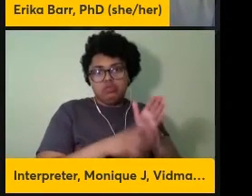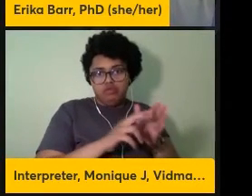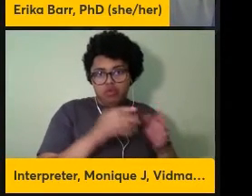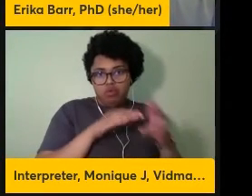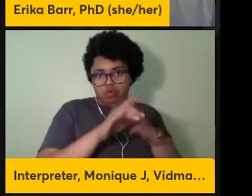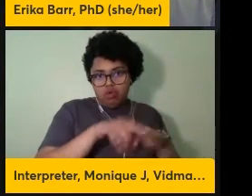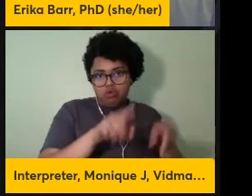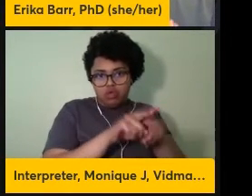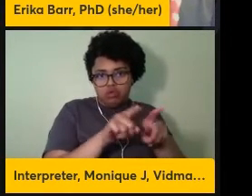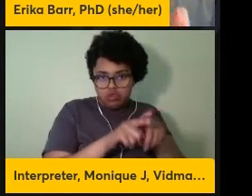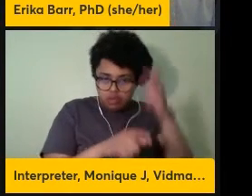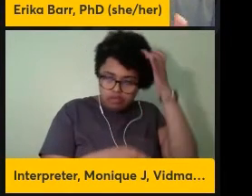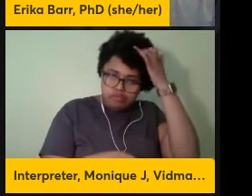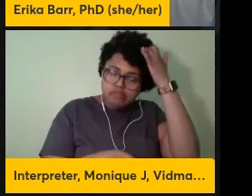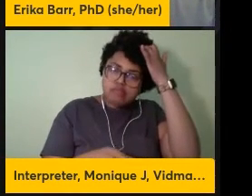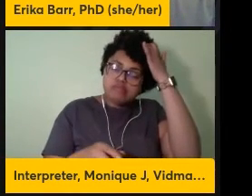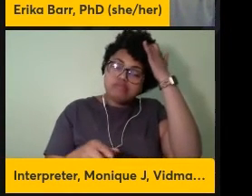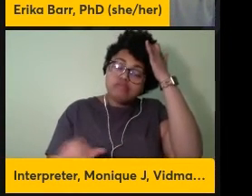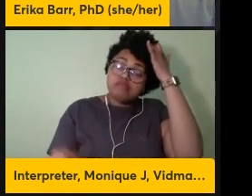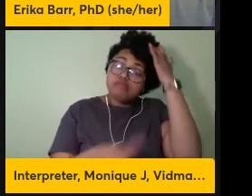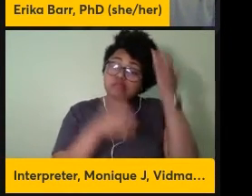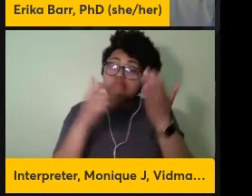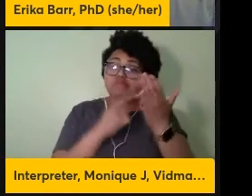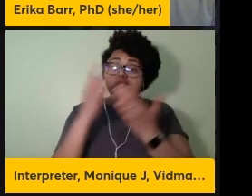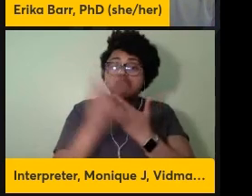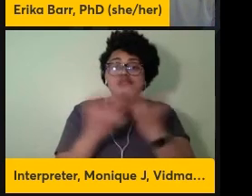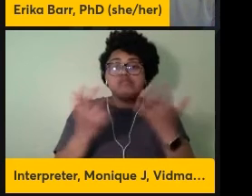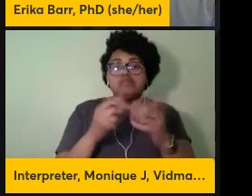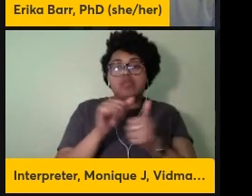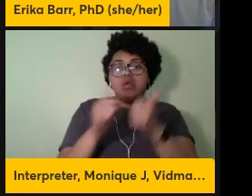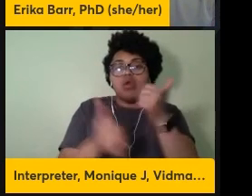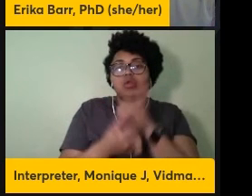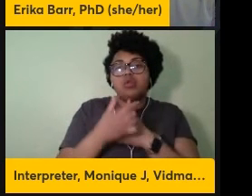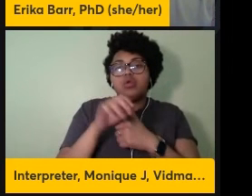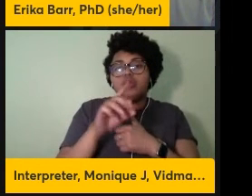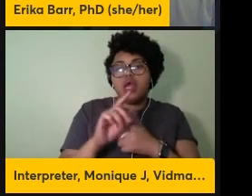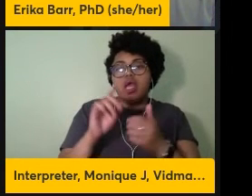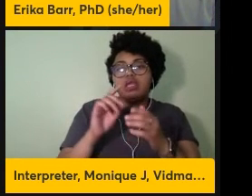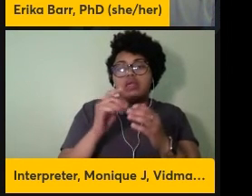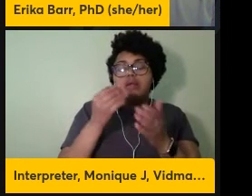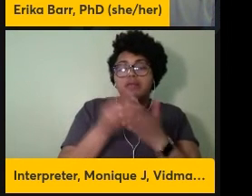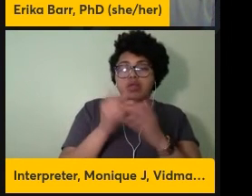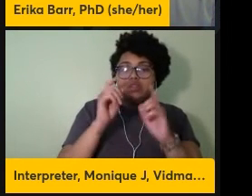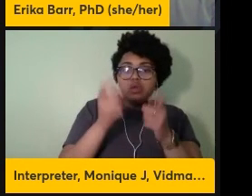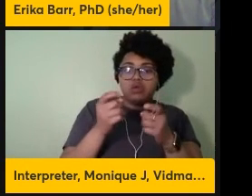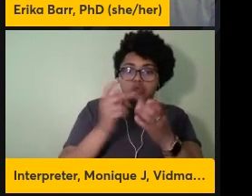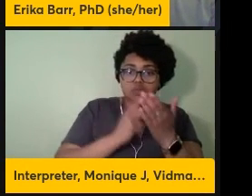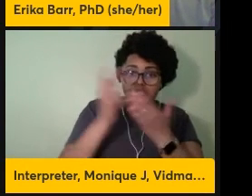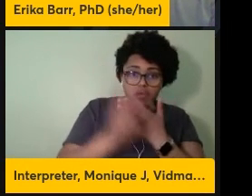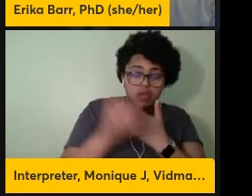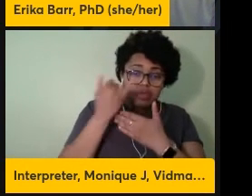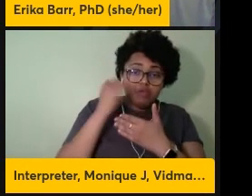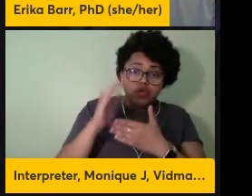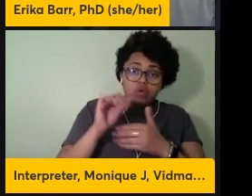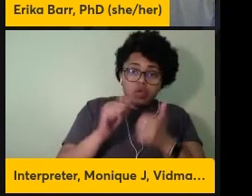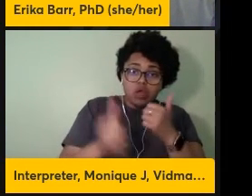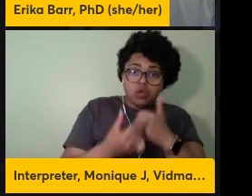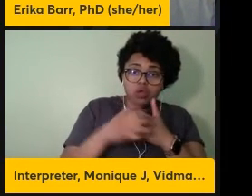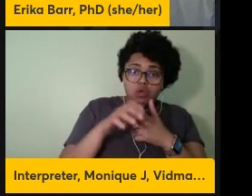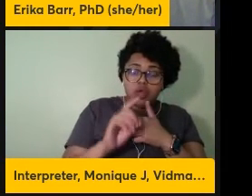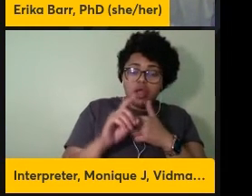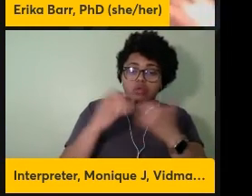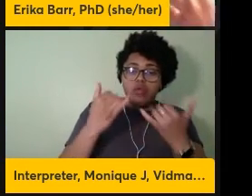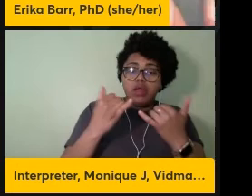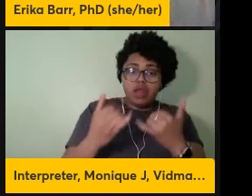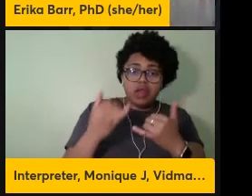Another program we have is the Undergraduate Scholarship program. So if you are in undergrad right now, and it would be